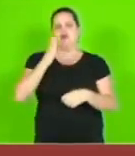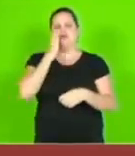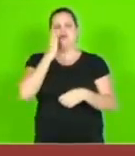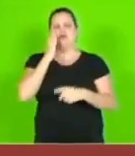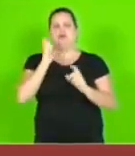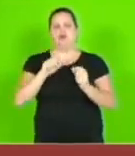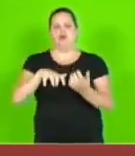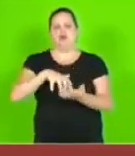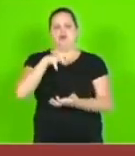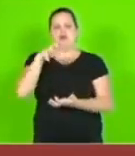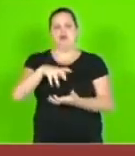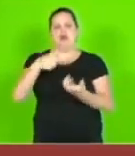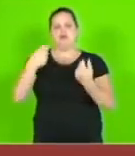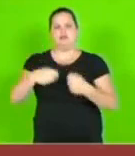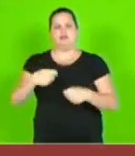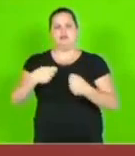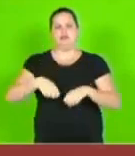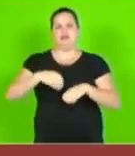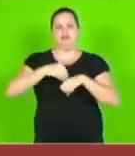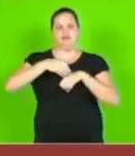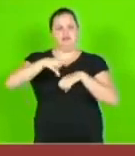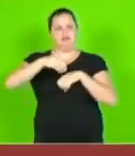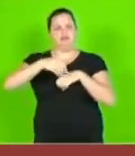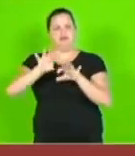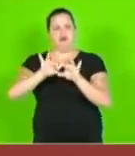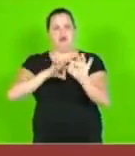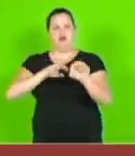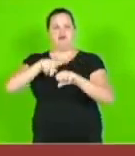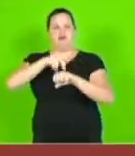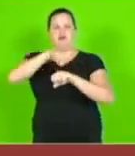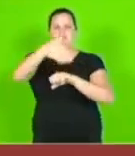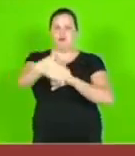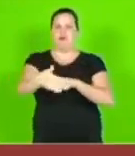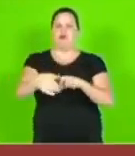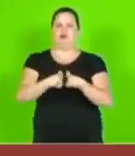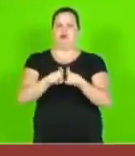that is necessary that we understand.